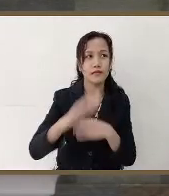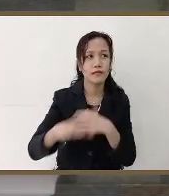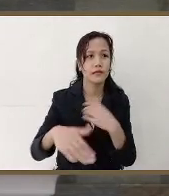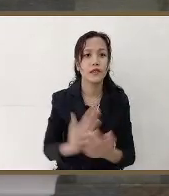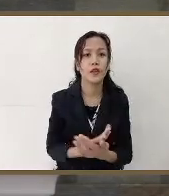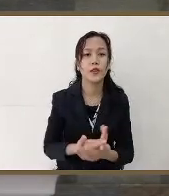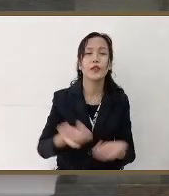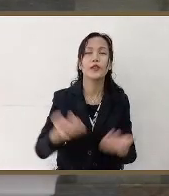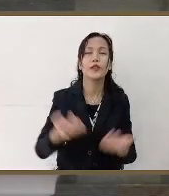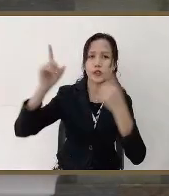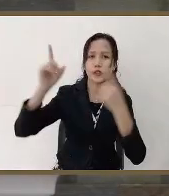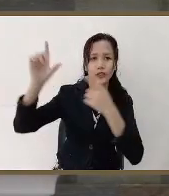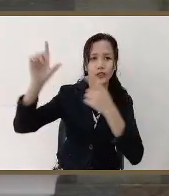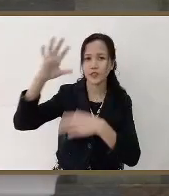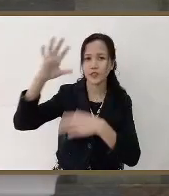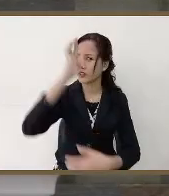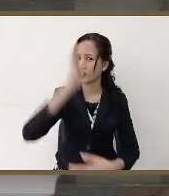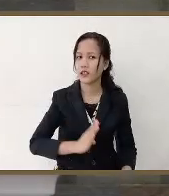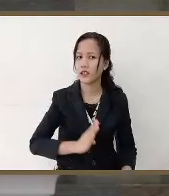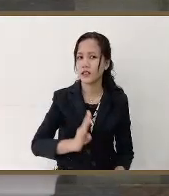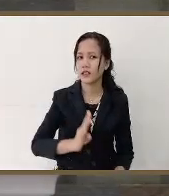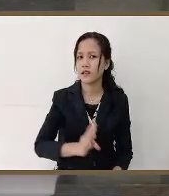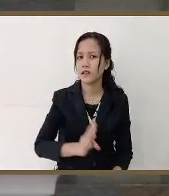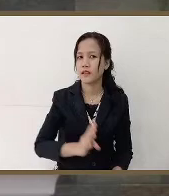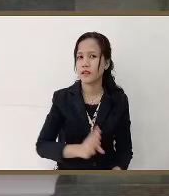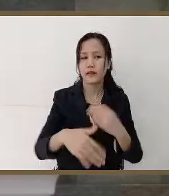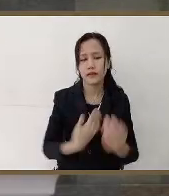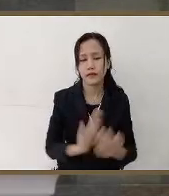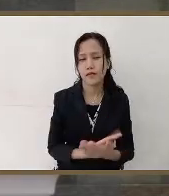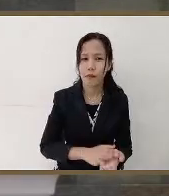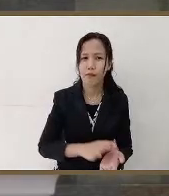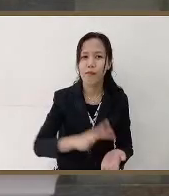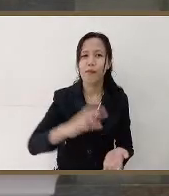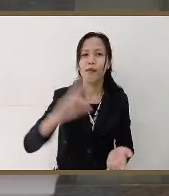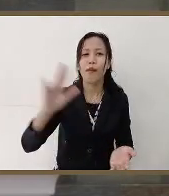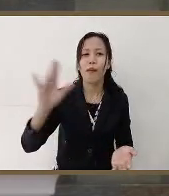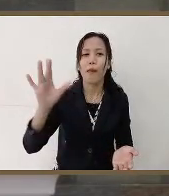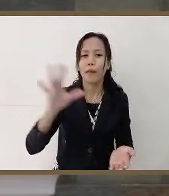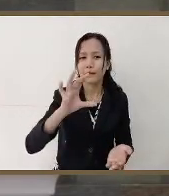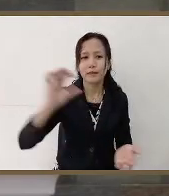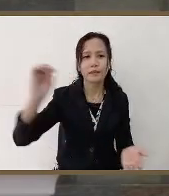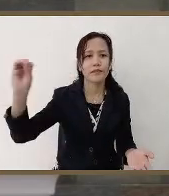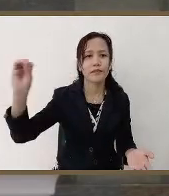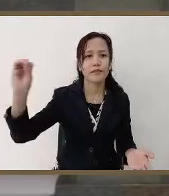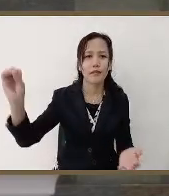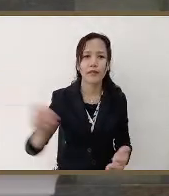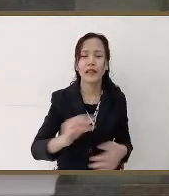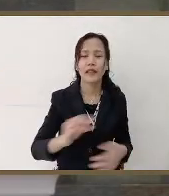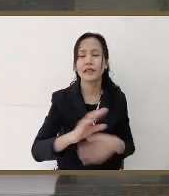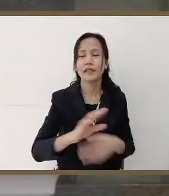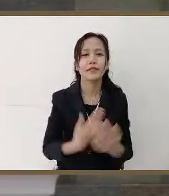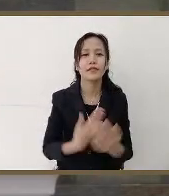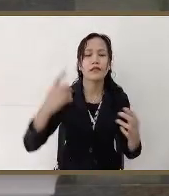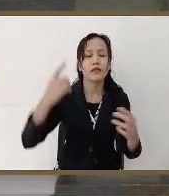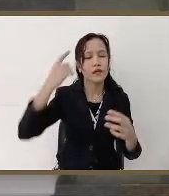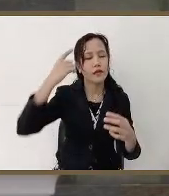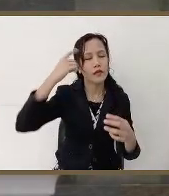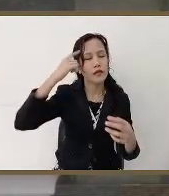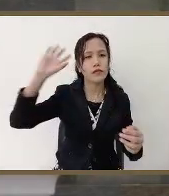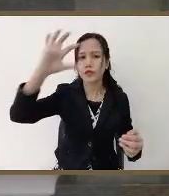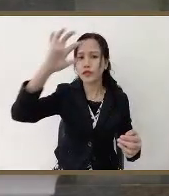Diyos, kaya nire-recognize siya ang Diyos, nagsimula siya lahat, na talaga puro sa Diyos lahat. Kaya nga,